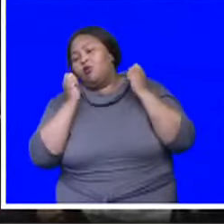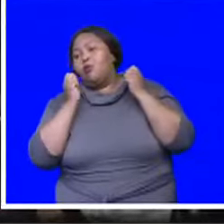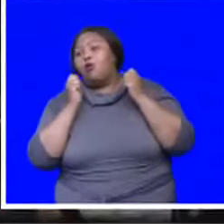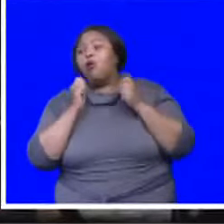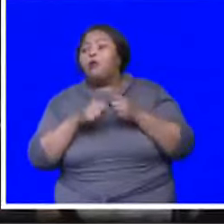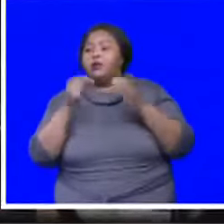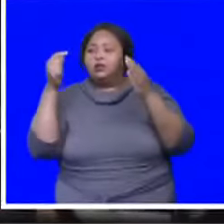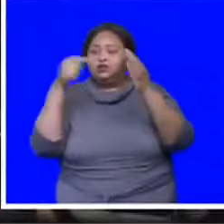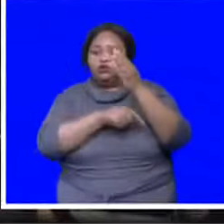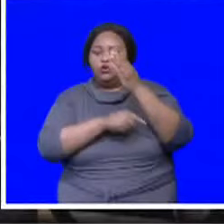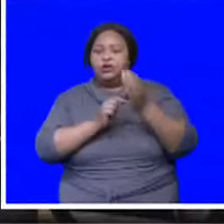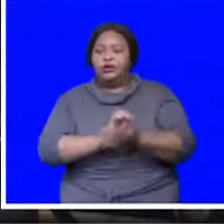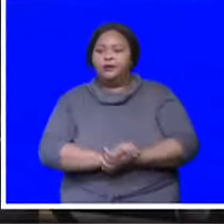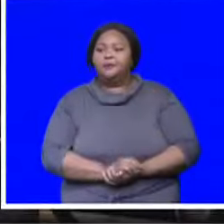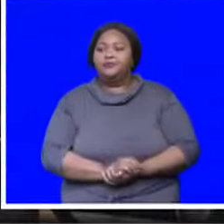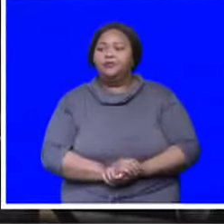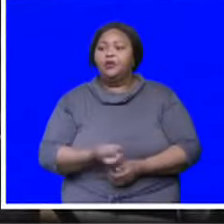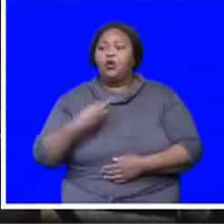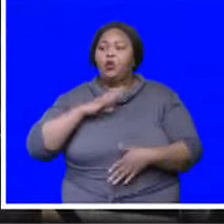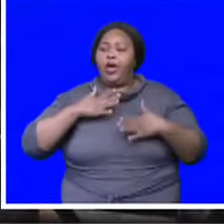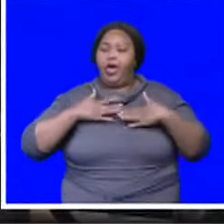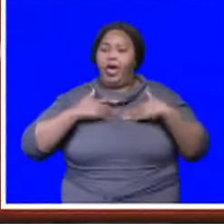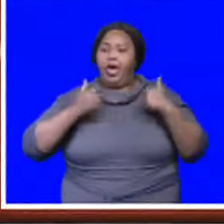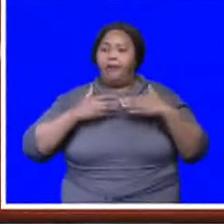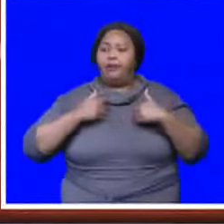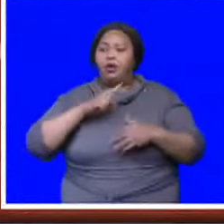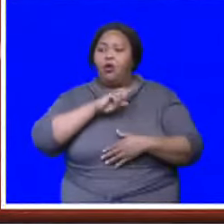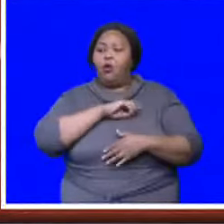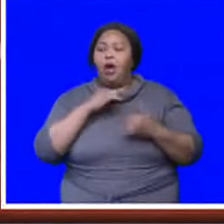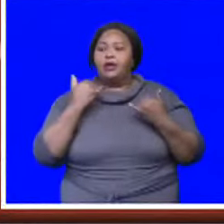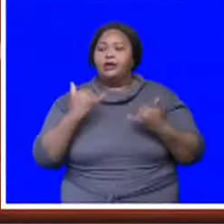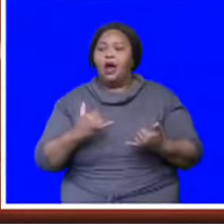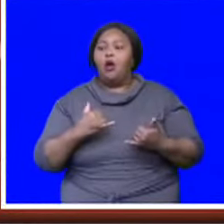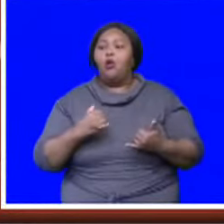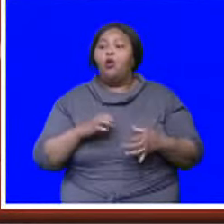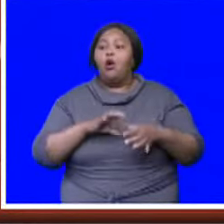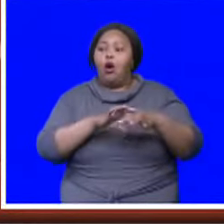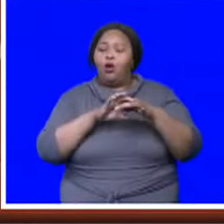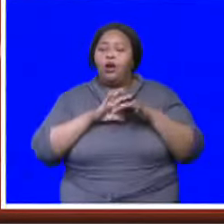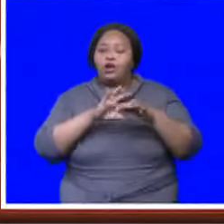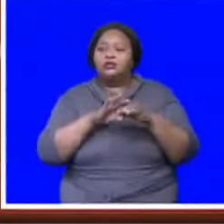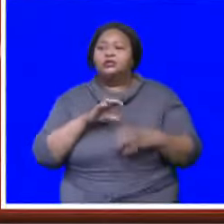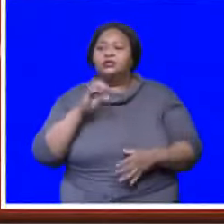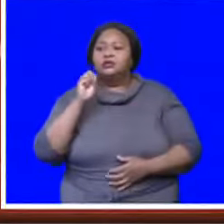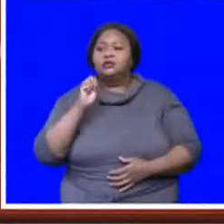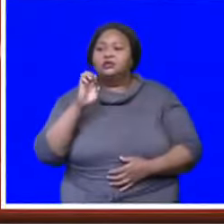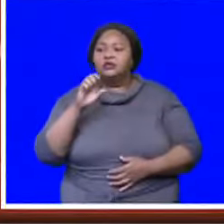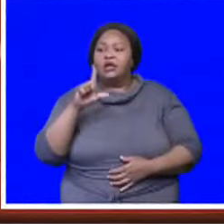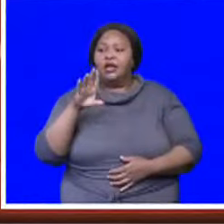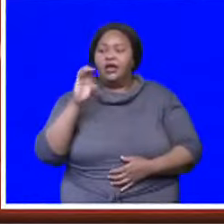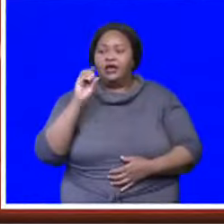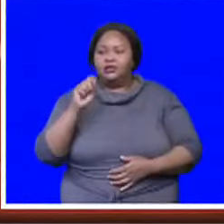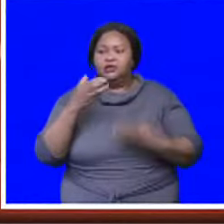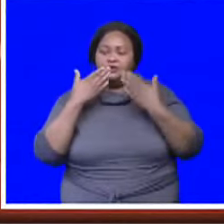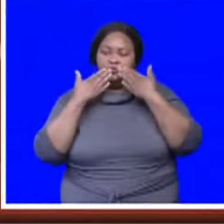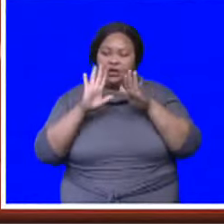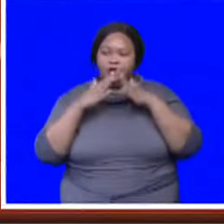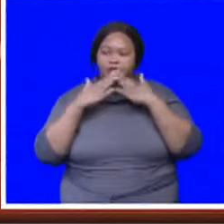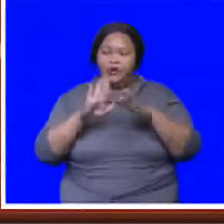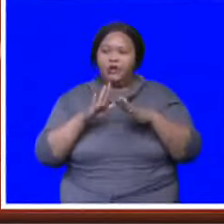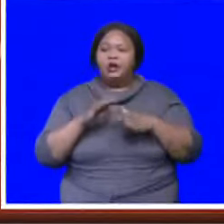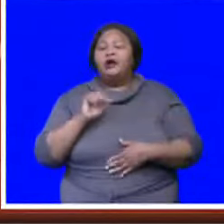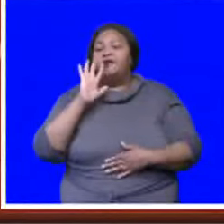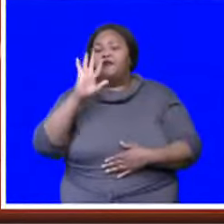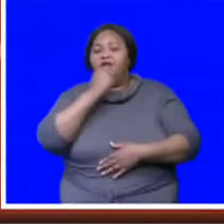that gap, and we are very excited because we targeted that it will go to 5 hospitals, and particularly in the